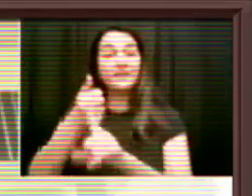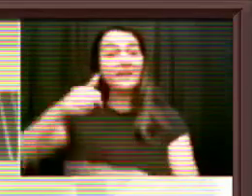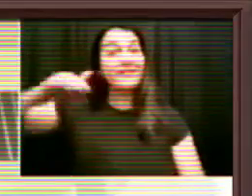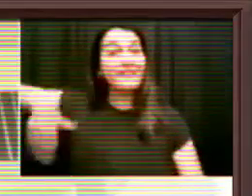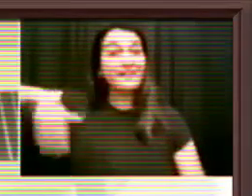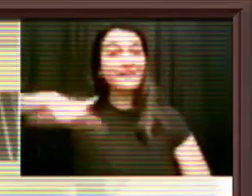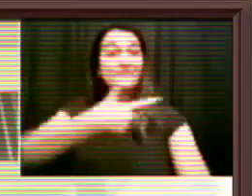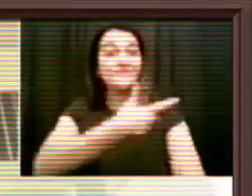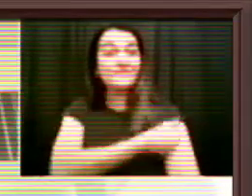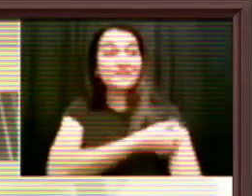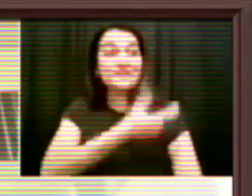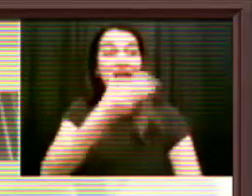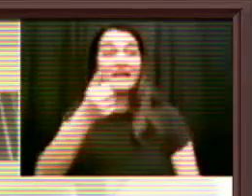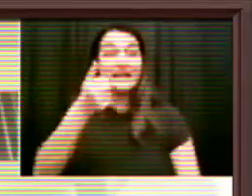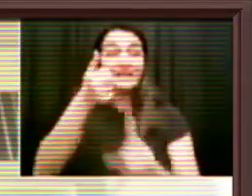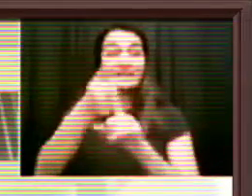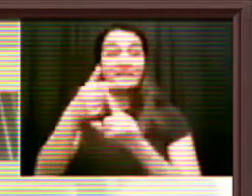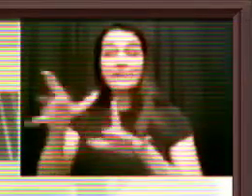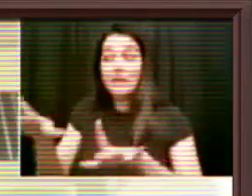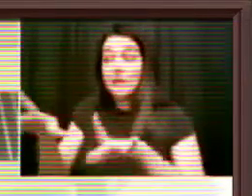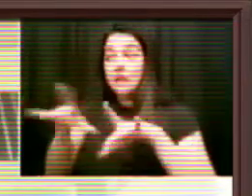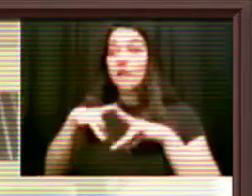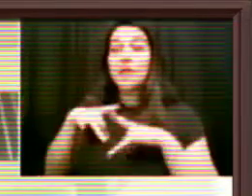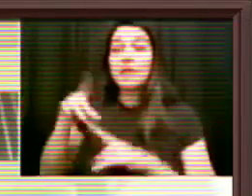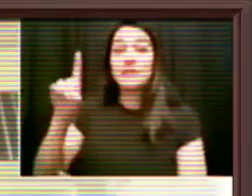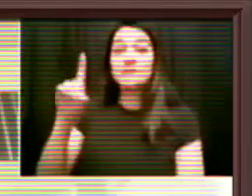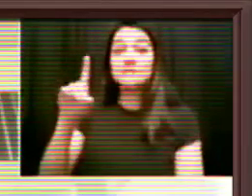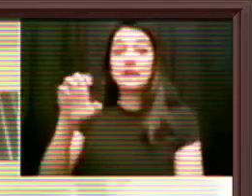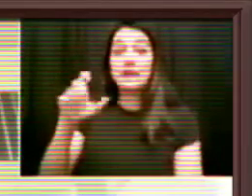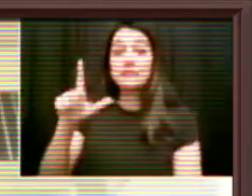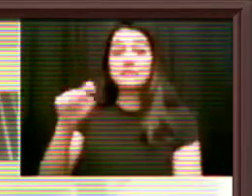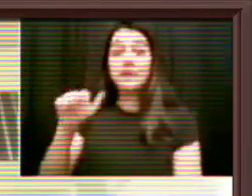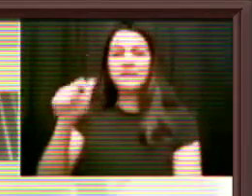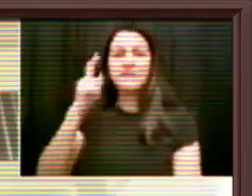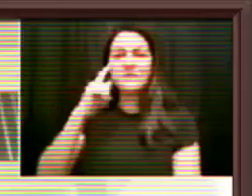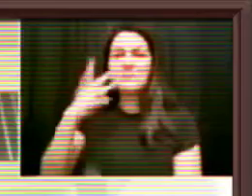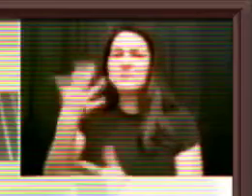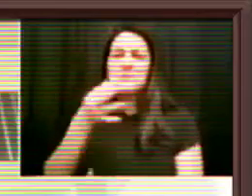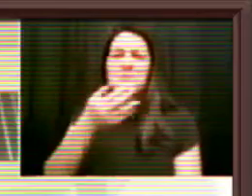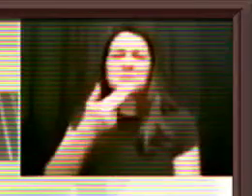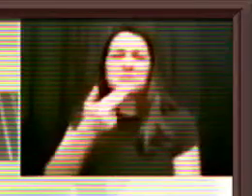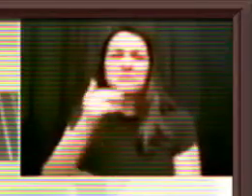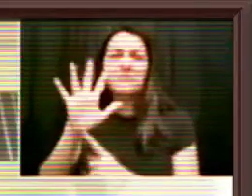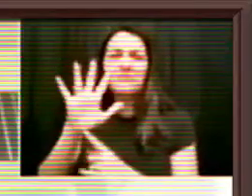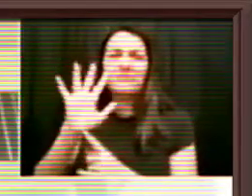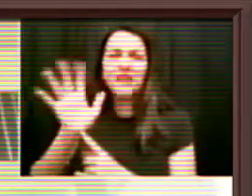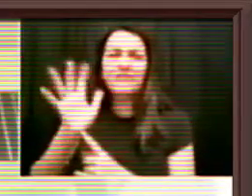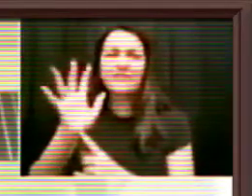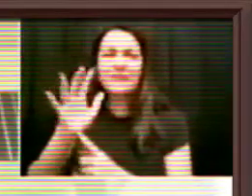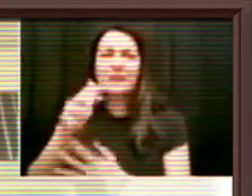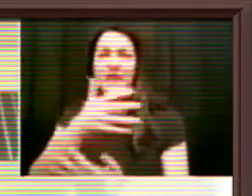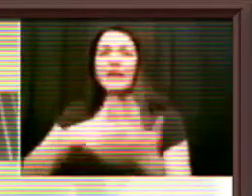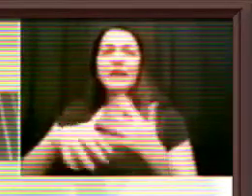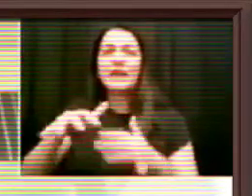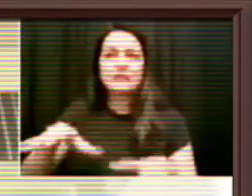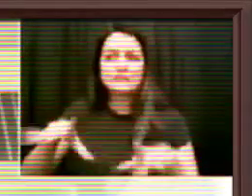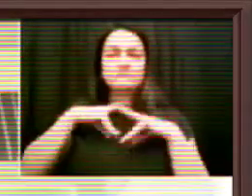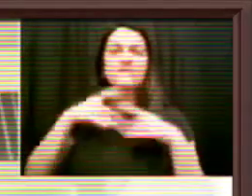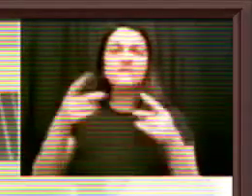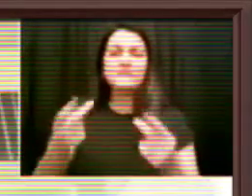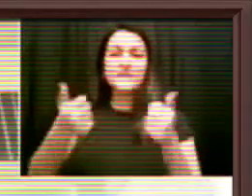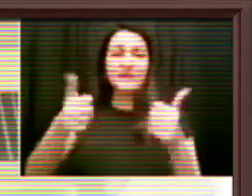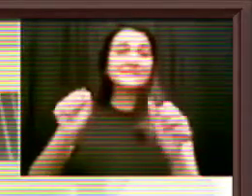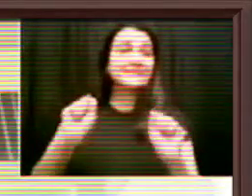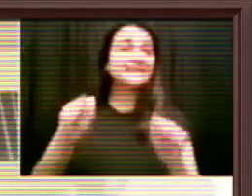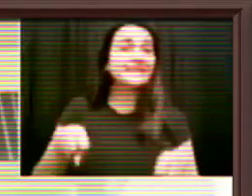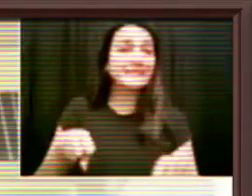you're too engaged within the cult of personality. You believe everything. You believe there's experts, and there's only, you know, there